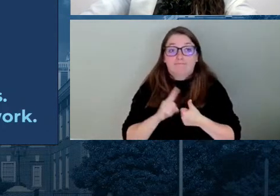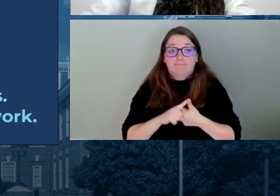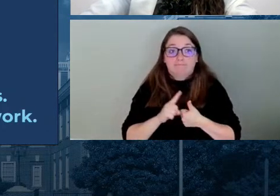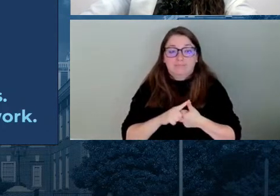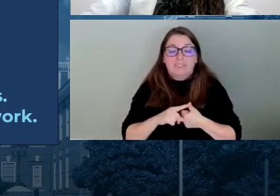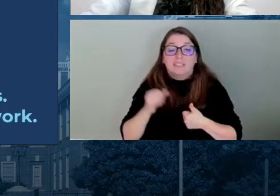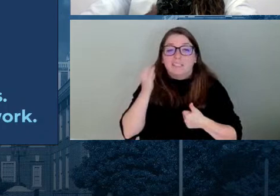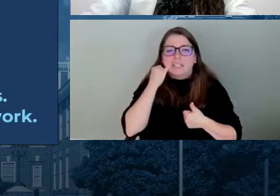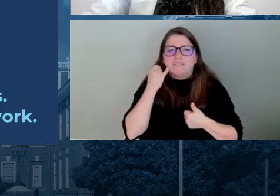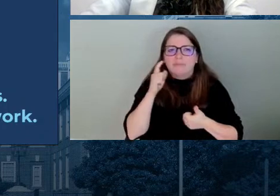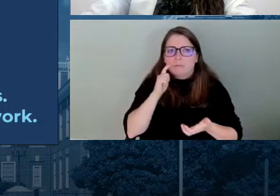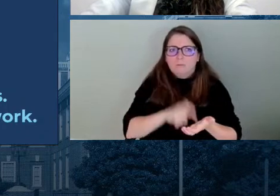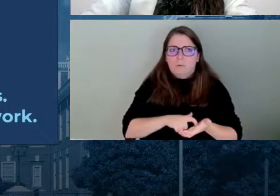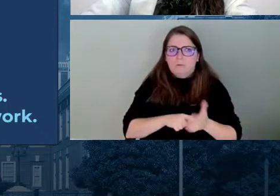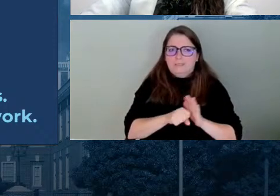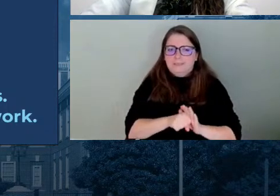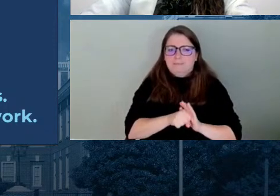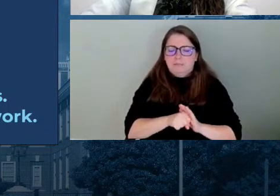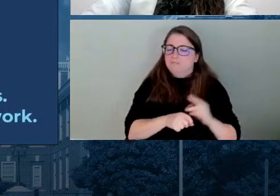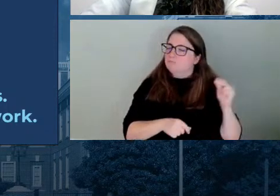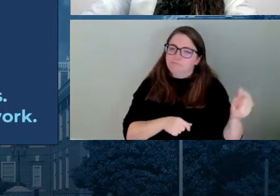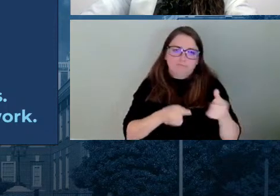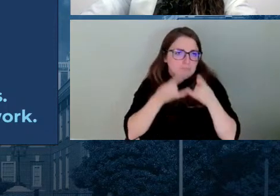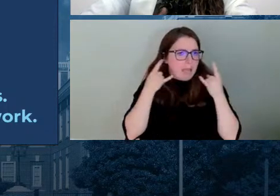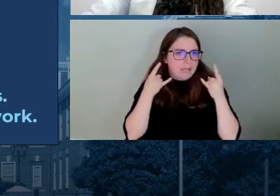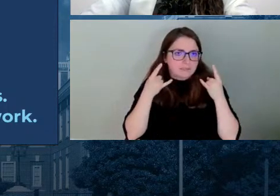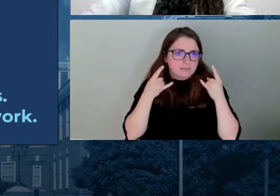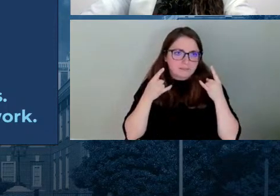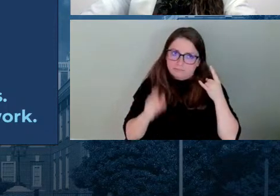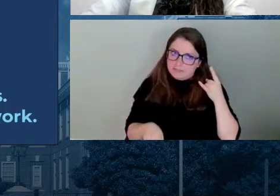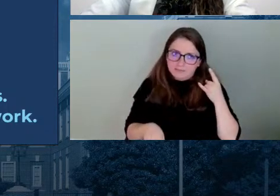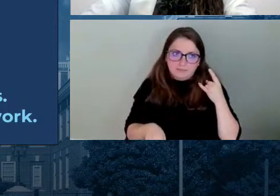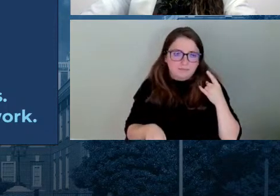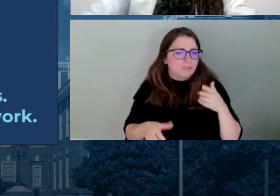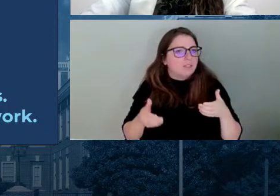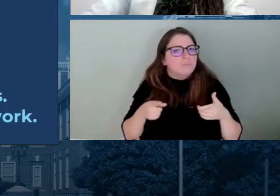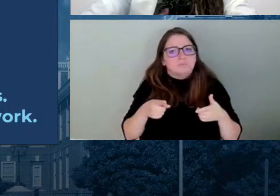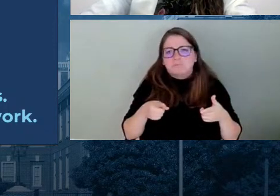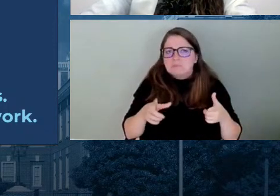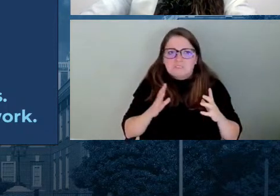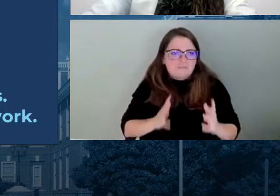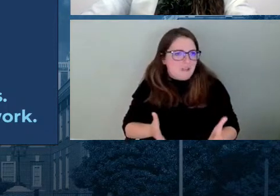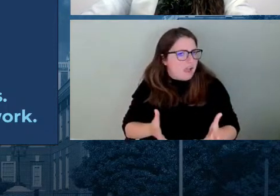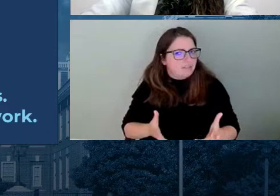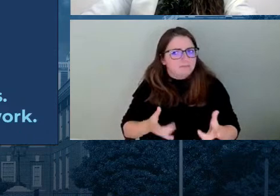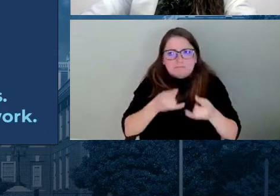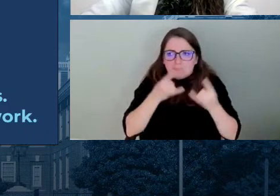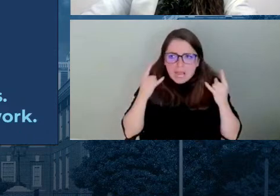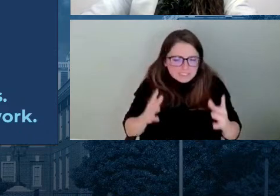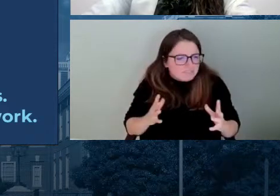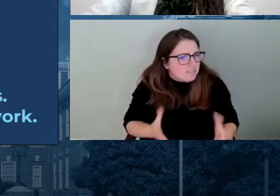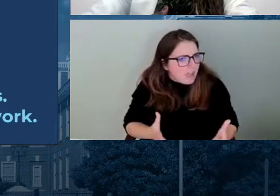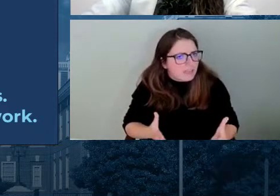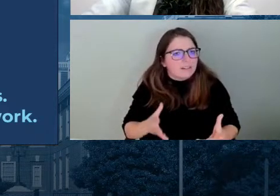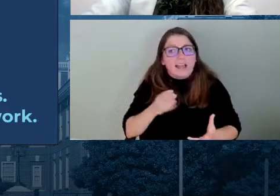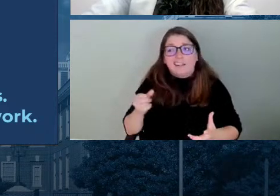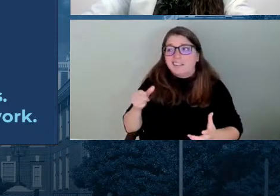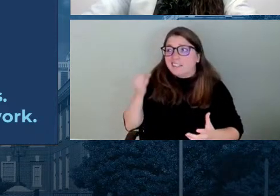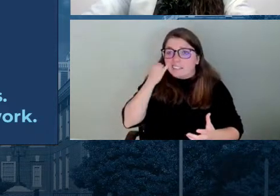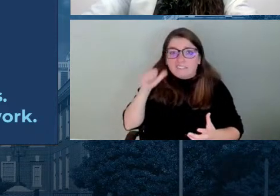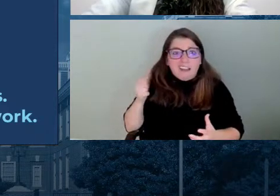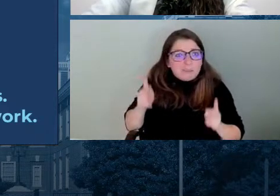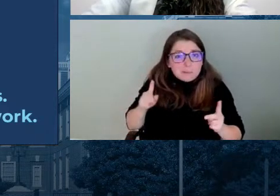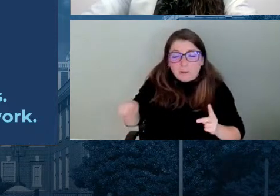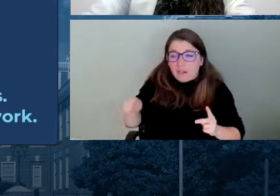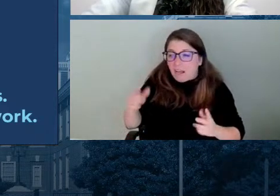feel symptoms, certainly wear a mask. Feel comfortable to wear a mask, and certainly encourage others around you to wear a mask, especially those that are